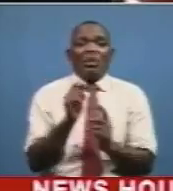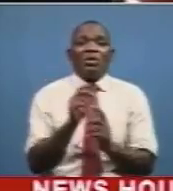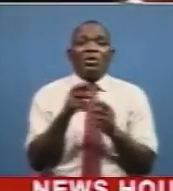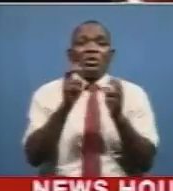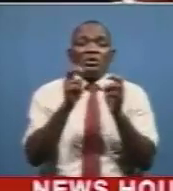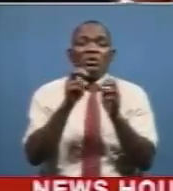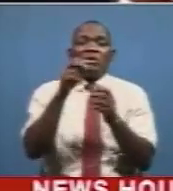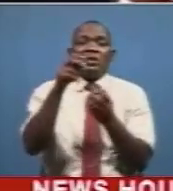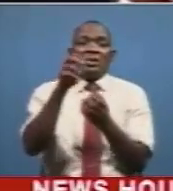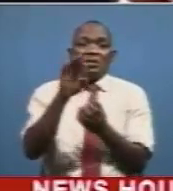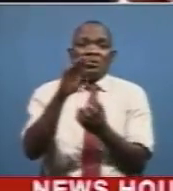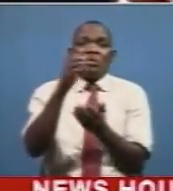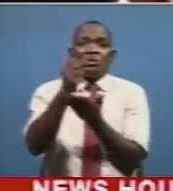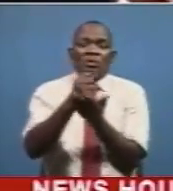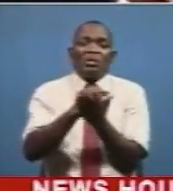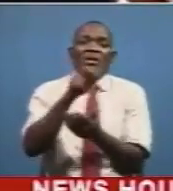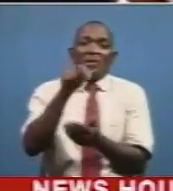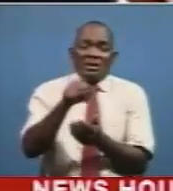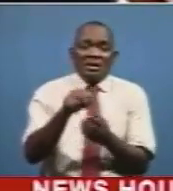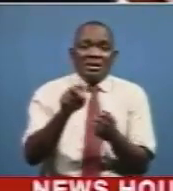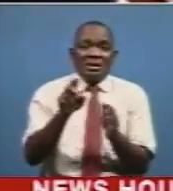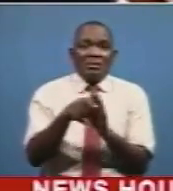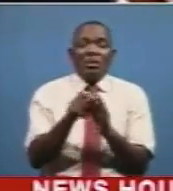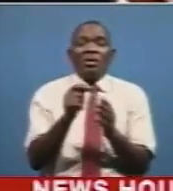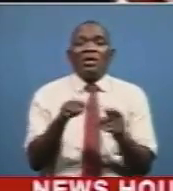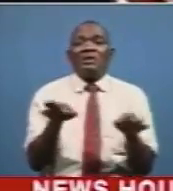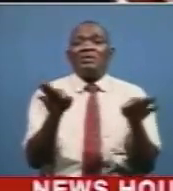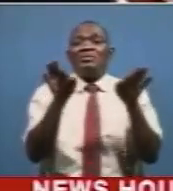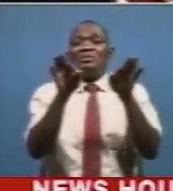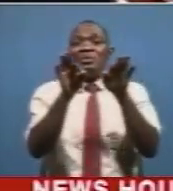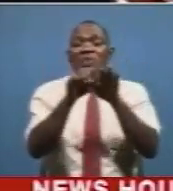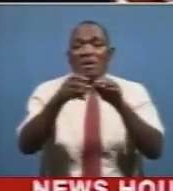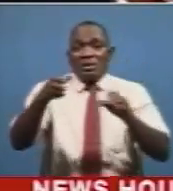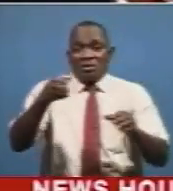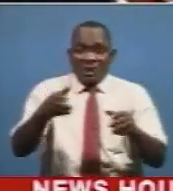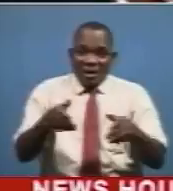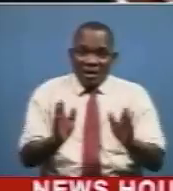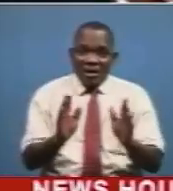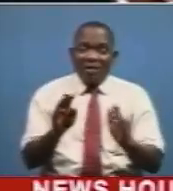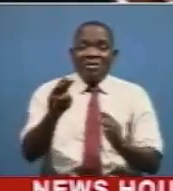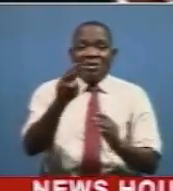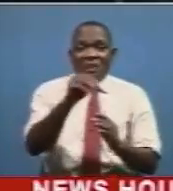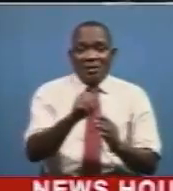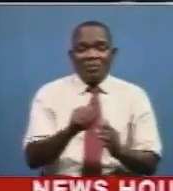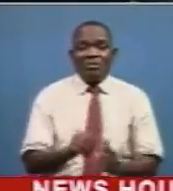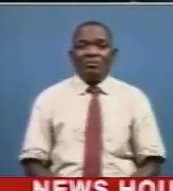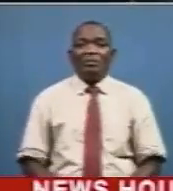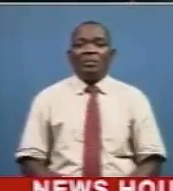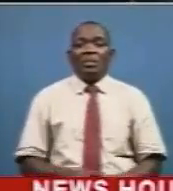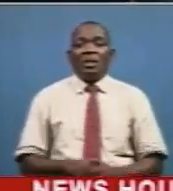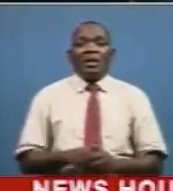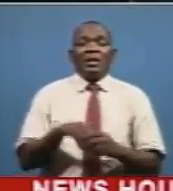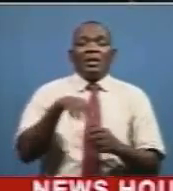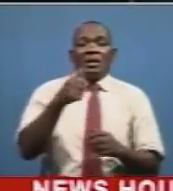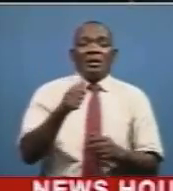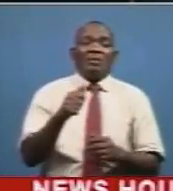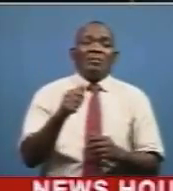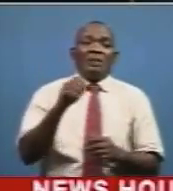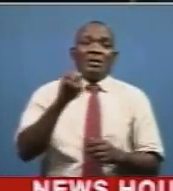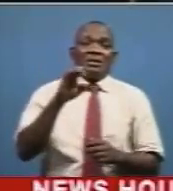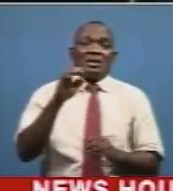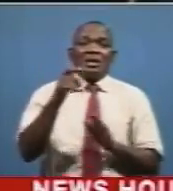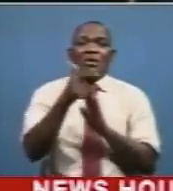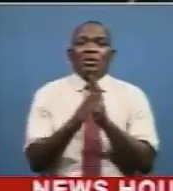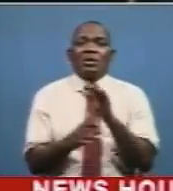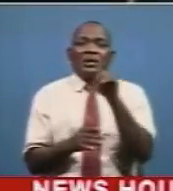the EC's documents, and so it was prudent that the court granted as requested. Counsel for the EC,